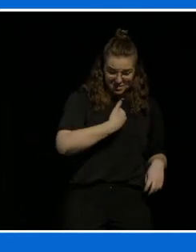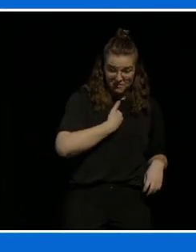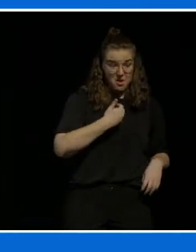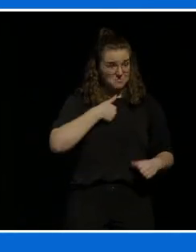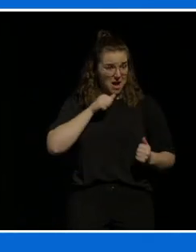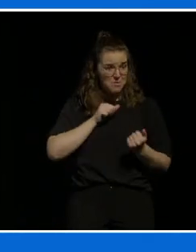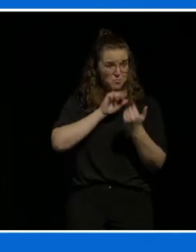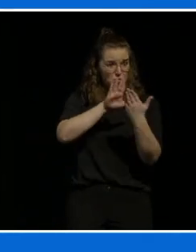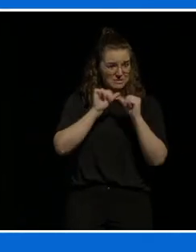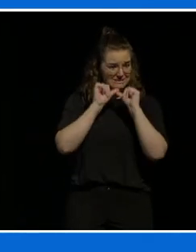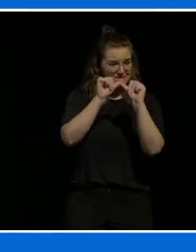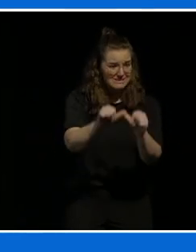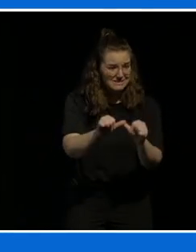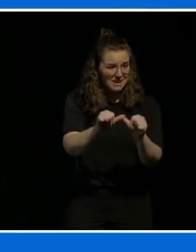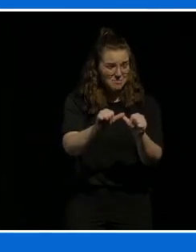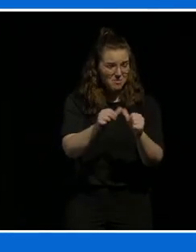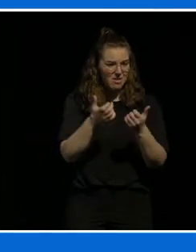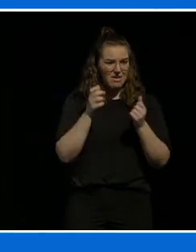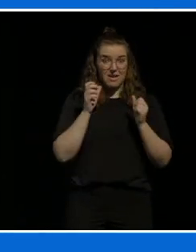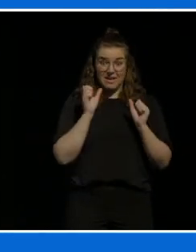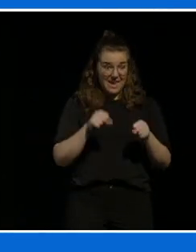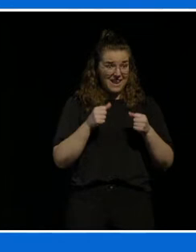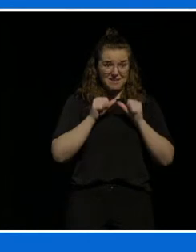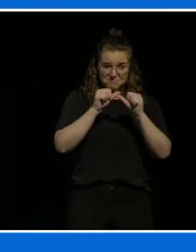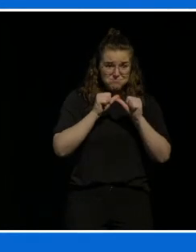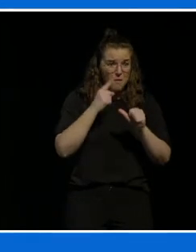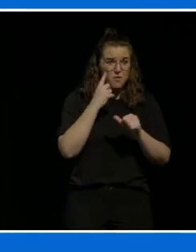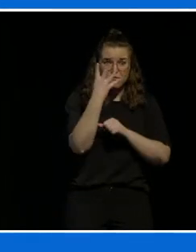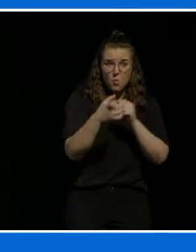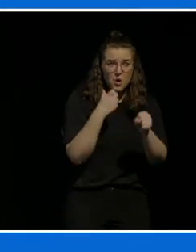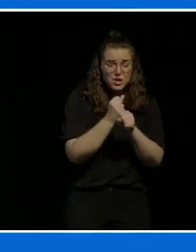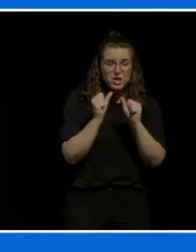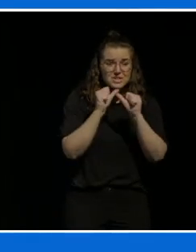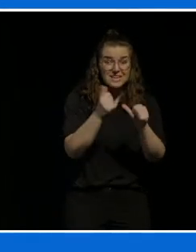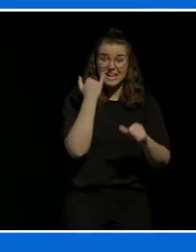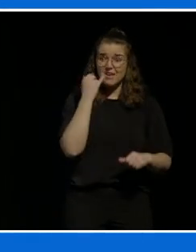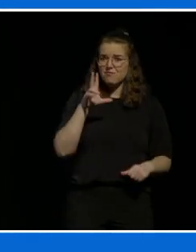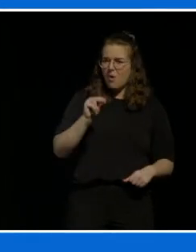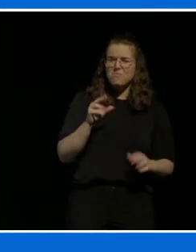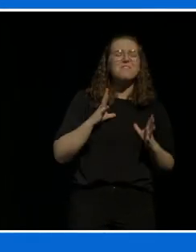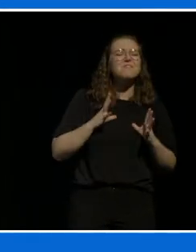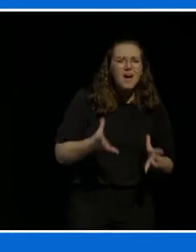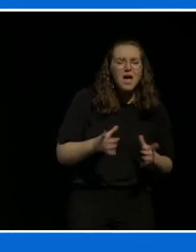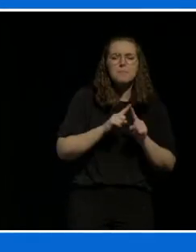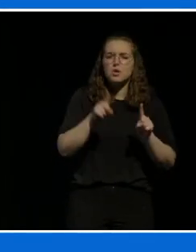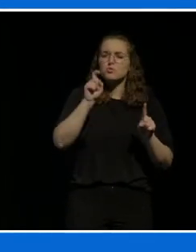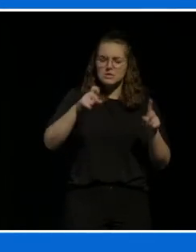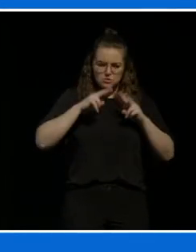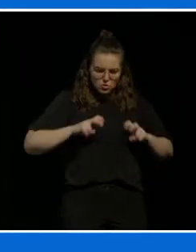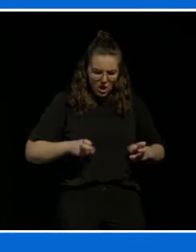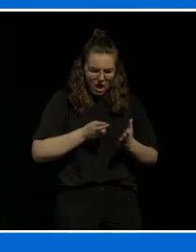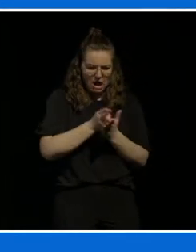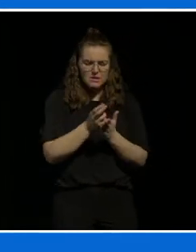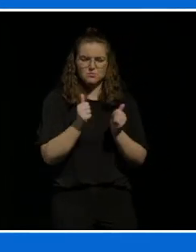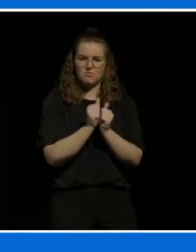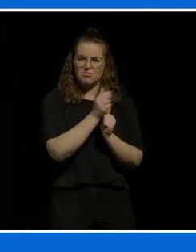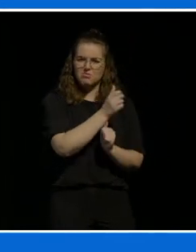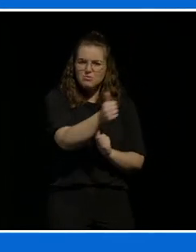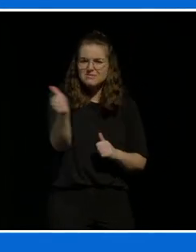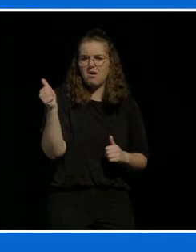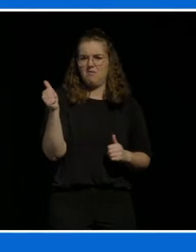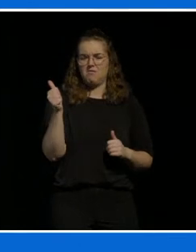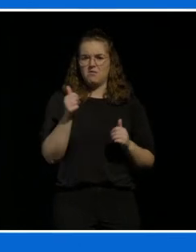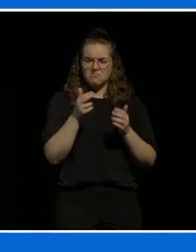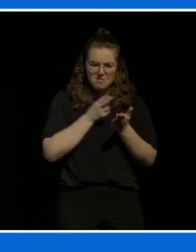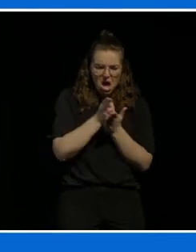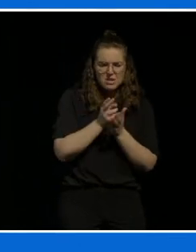sustainable? Can I see myself doing this in 4 years? If not, that's fine. But if you can be honest with yourself in your approach, then I